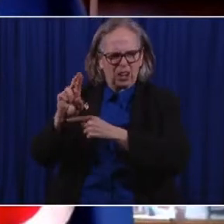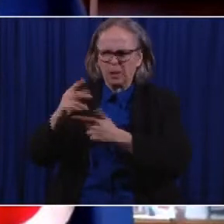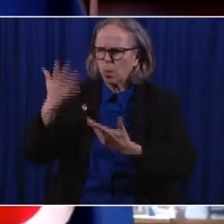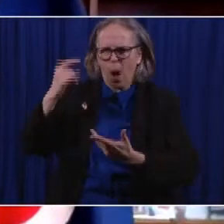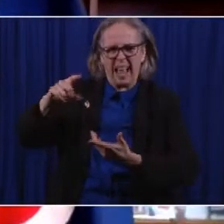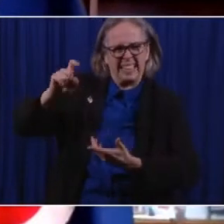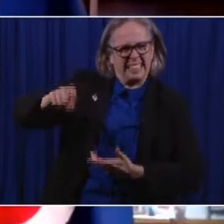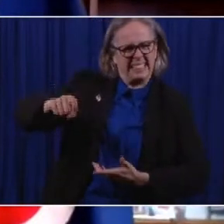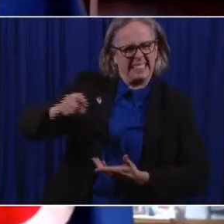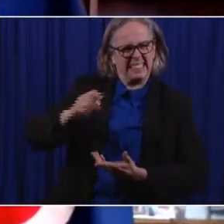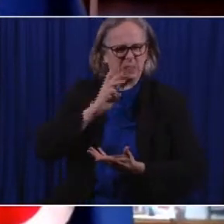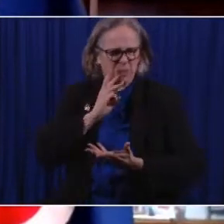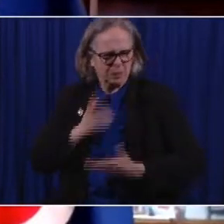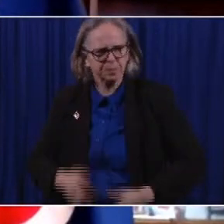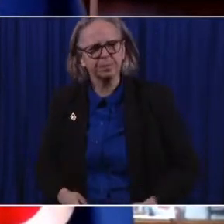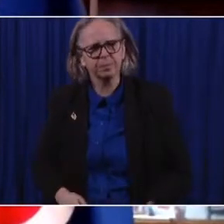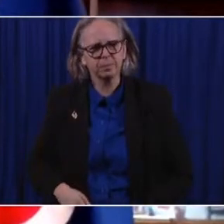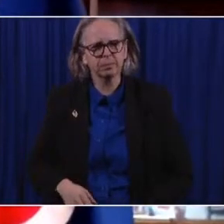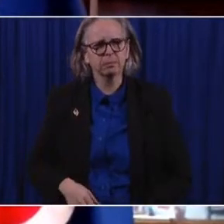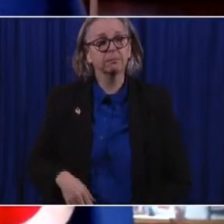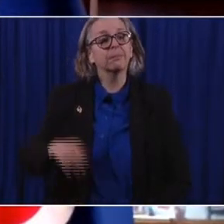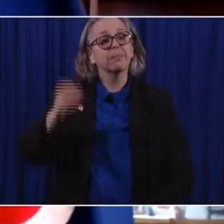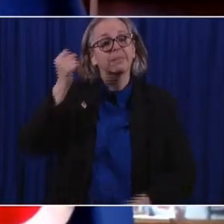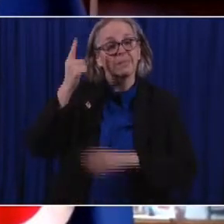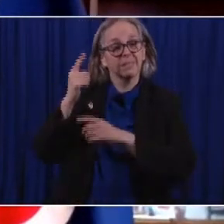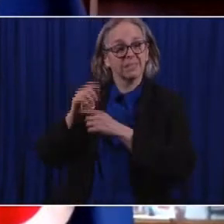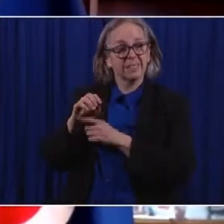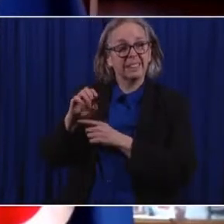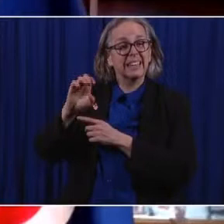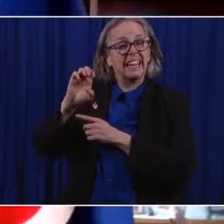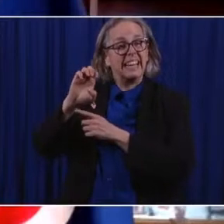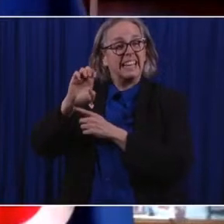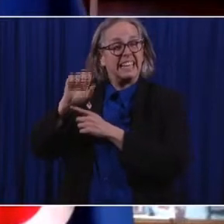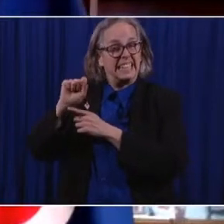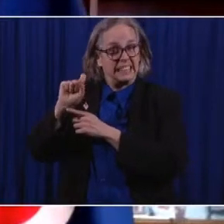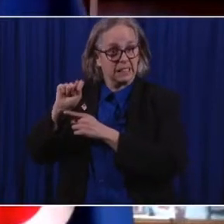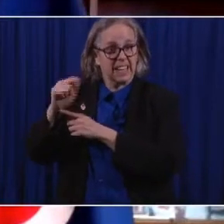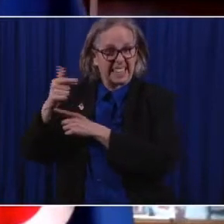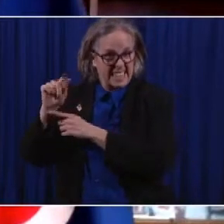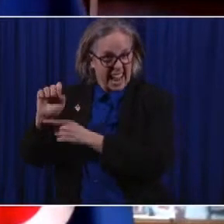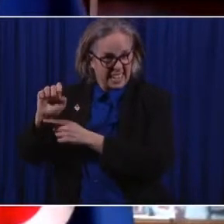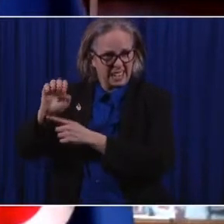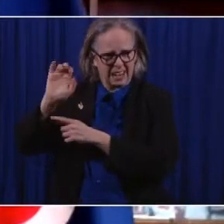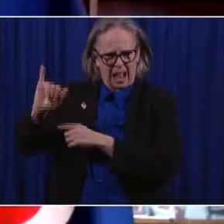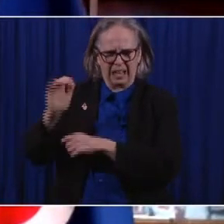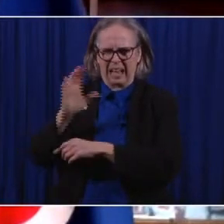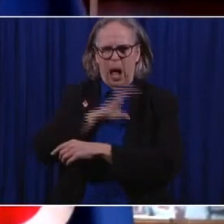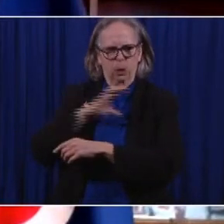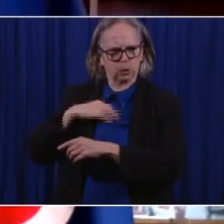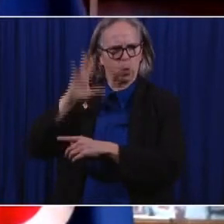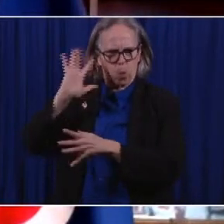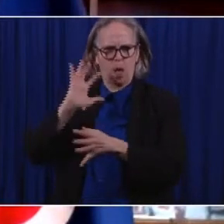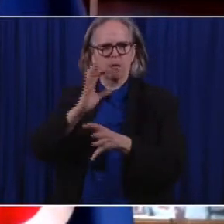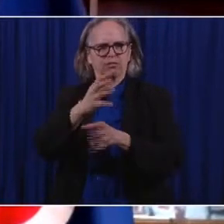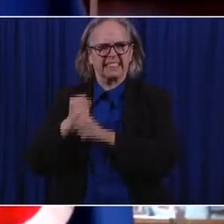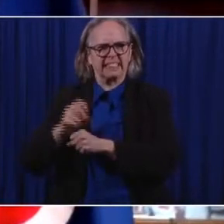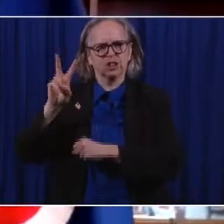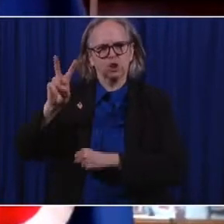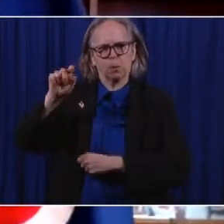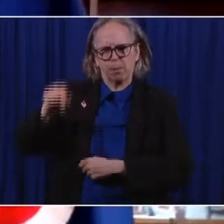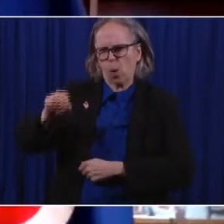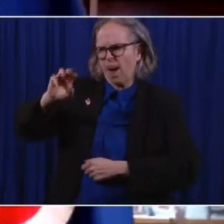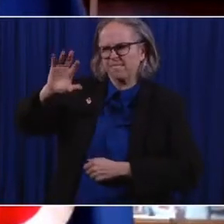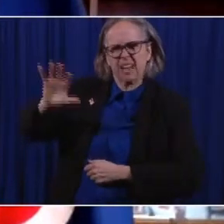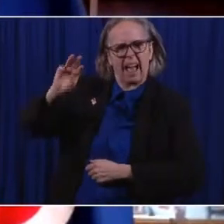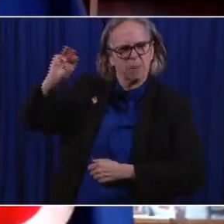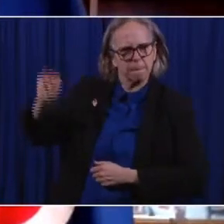Eastgate Regional Council of Governments will receive another $2.5 million for local infrastructure improvements to prepare for the growth of